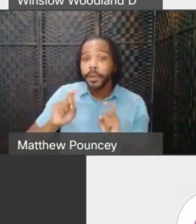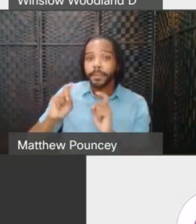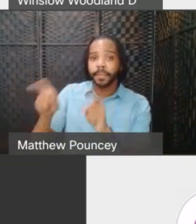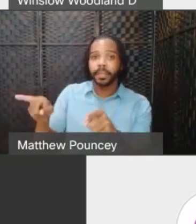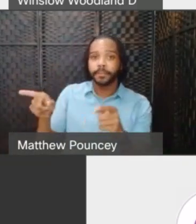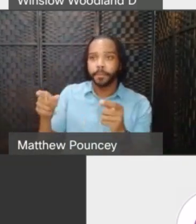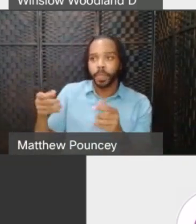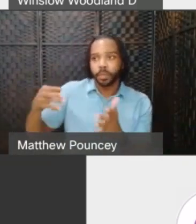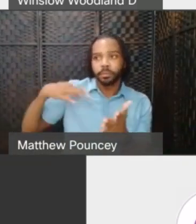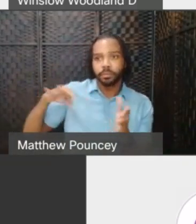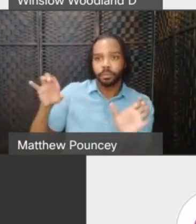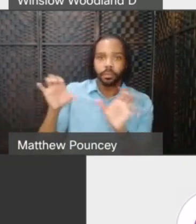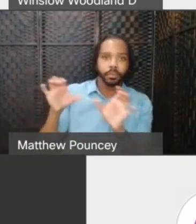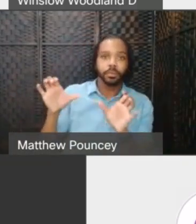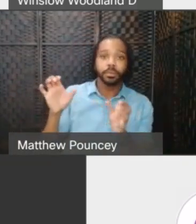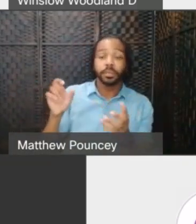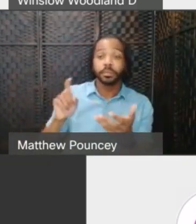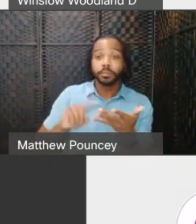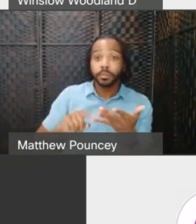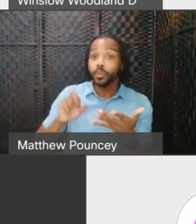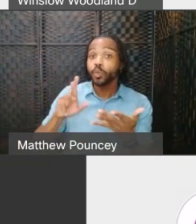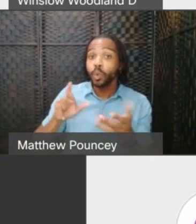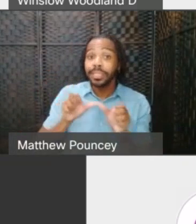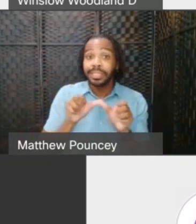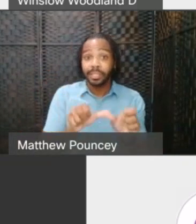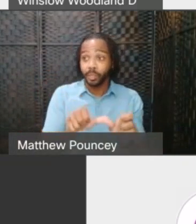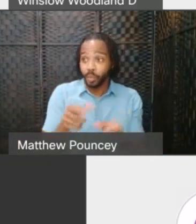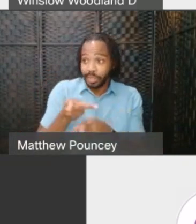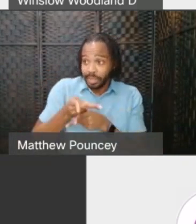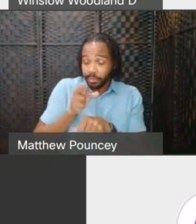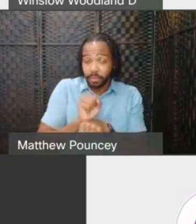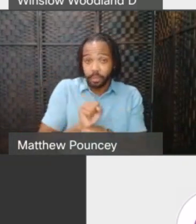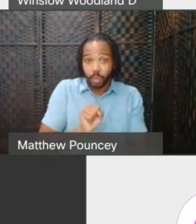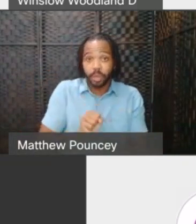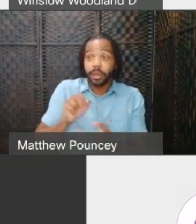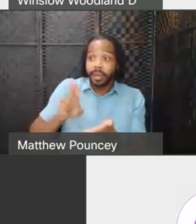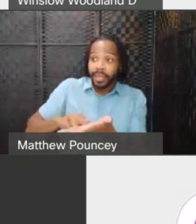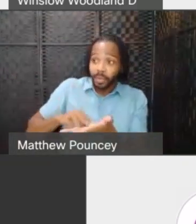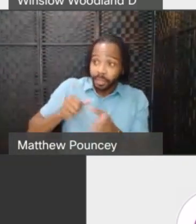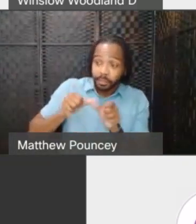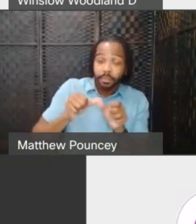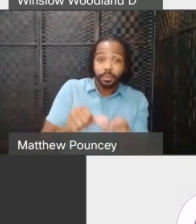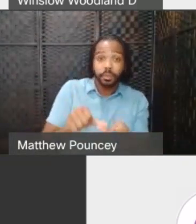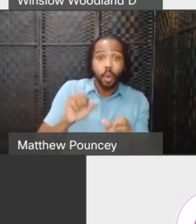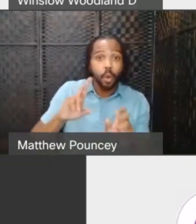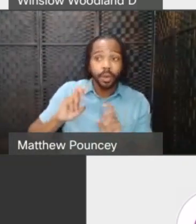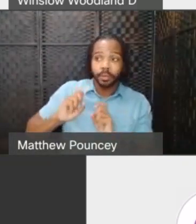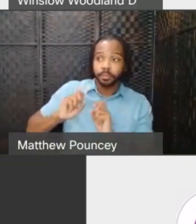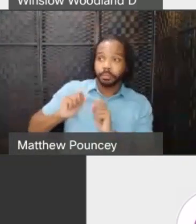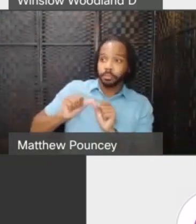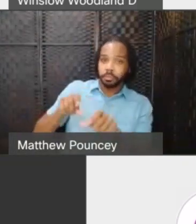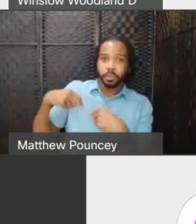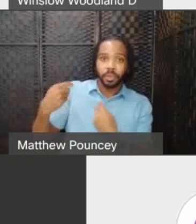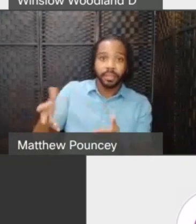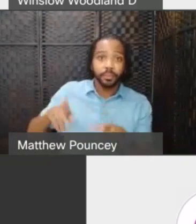to, or continue to employ, contract with, or grant privileges.